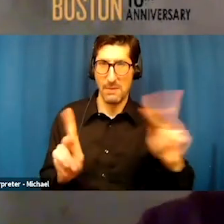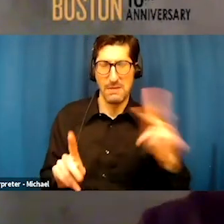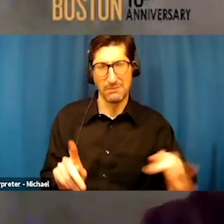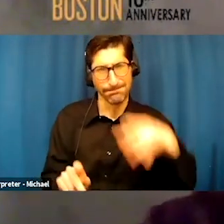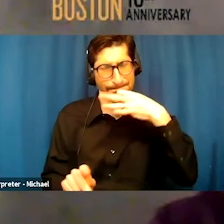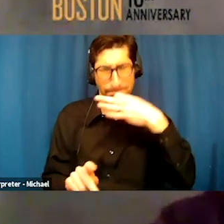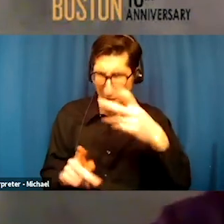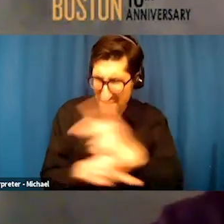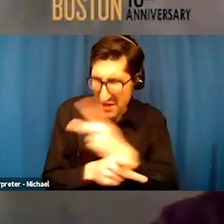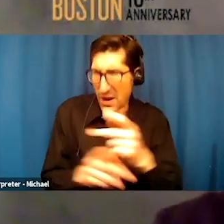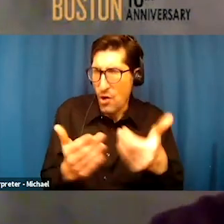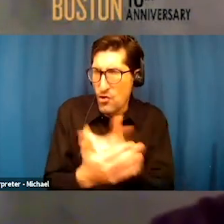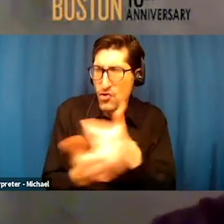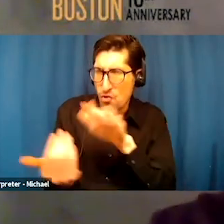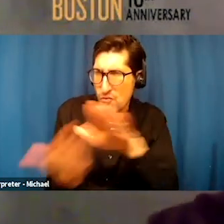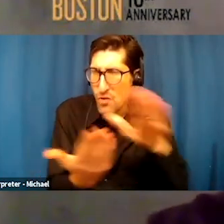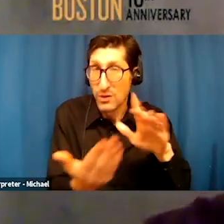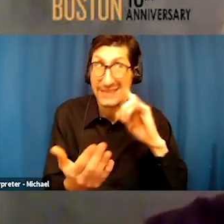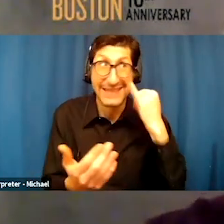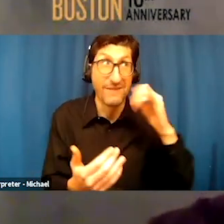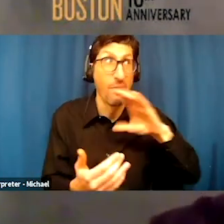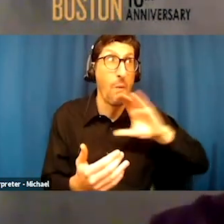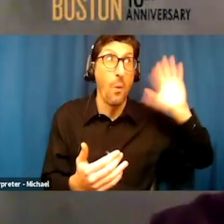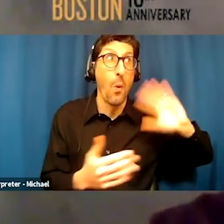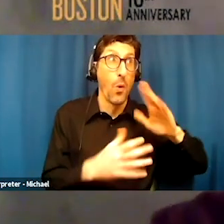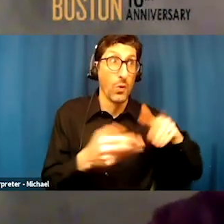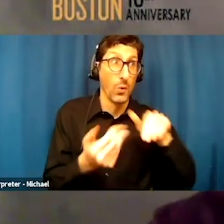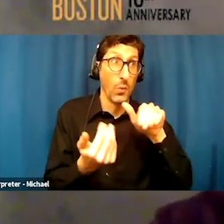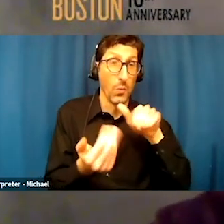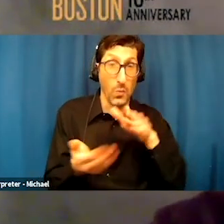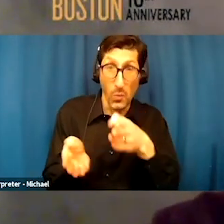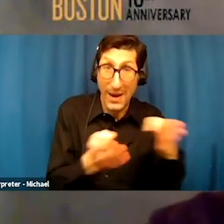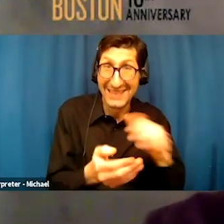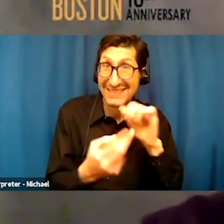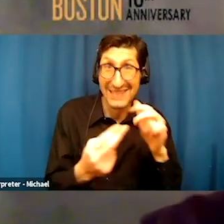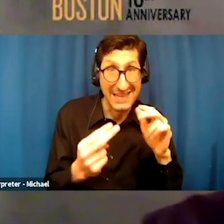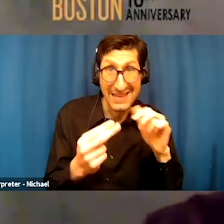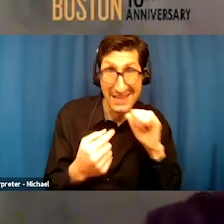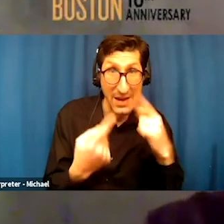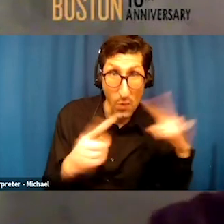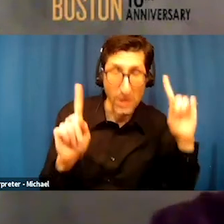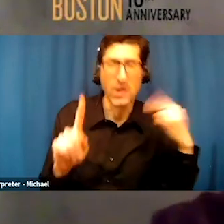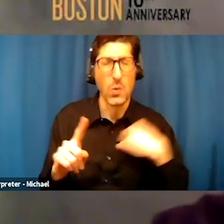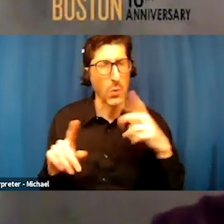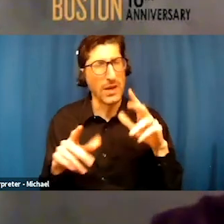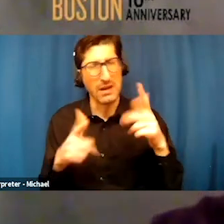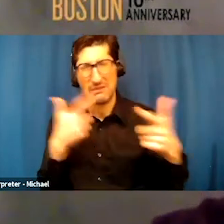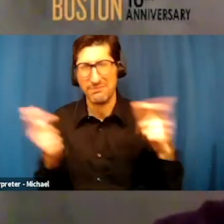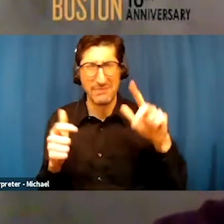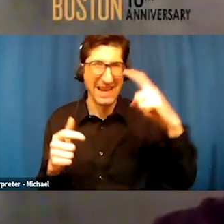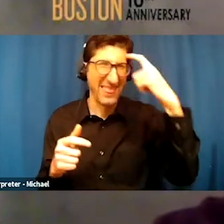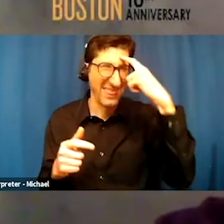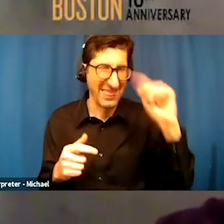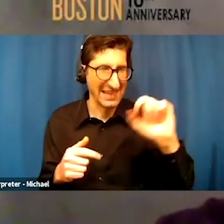ways to do things when the old ways don't work. We are a vast think tank right in plain sight,